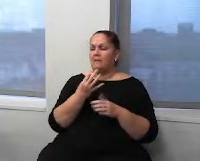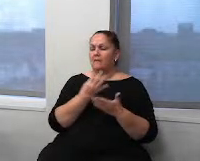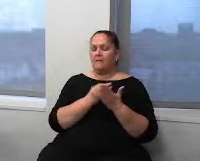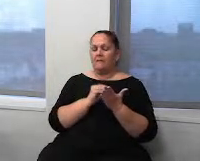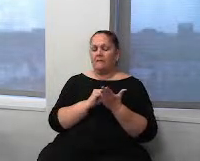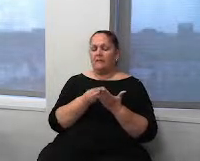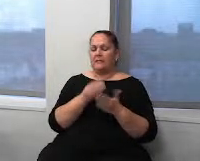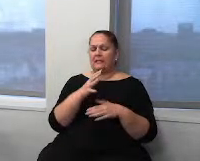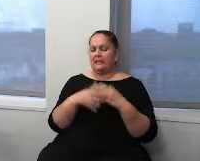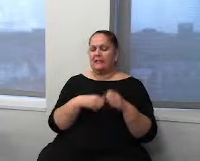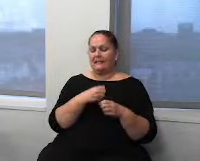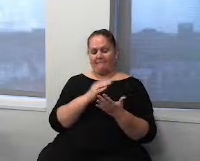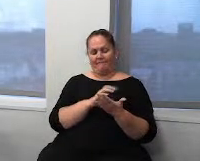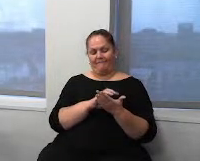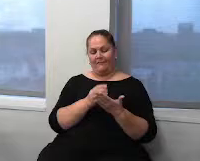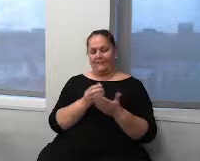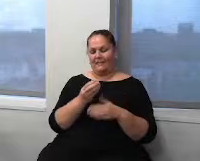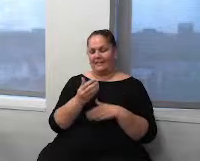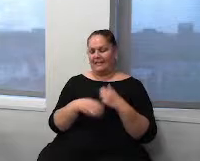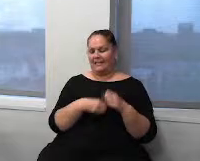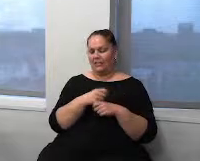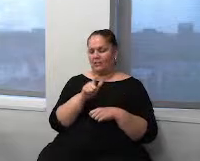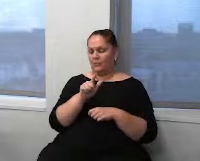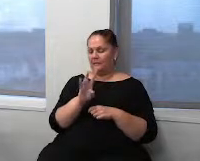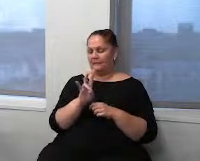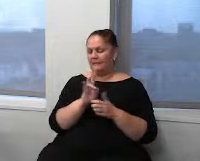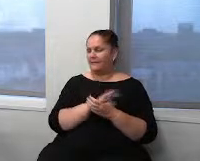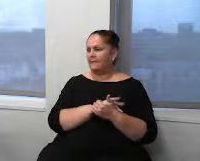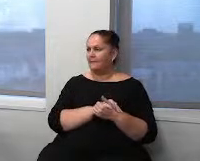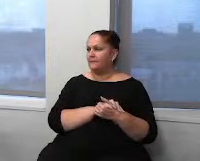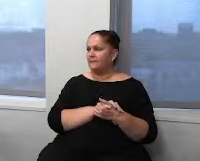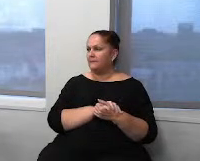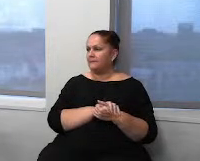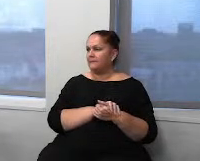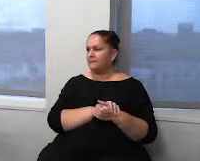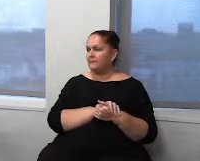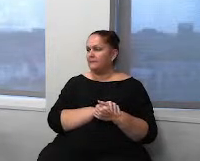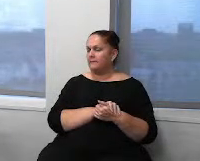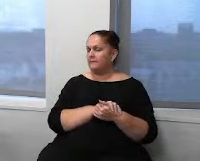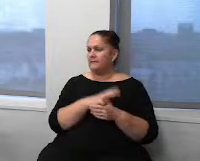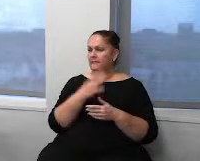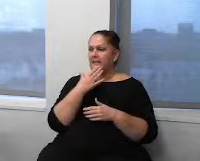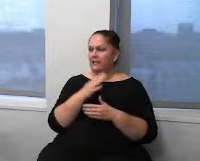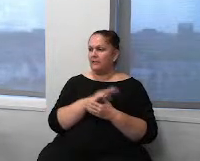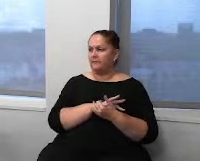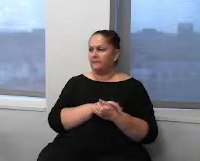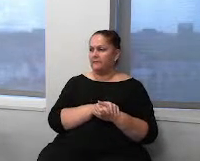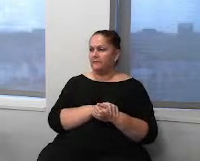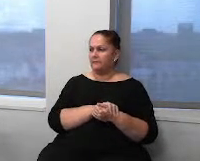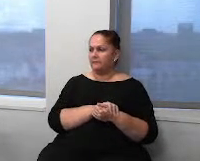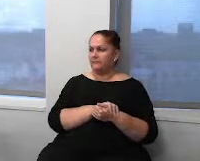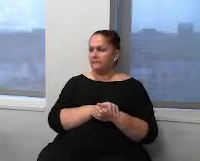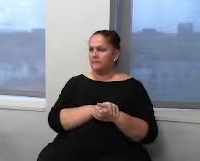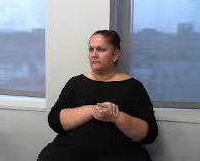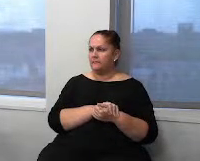27? Fiscal year 27. Scroll, please. Yeah, thank you.